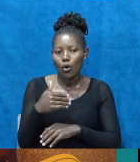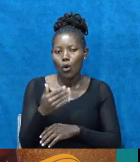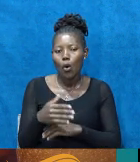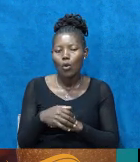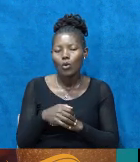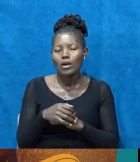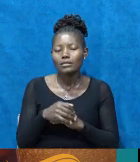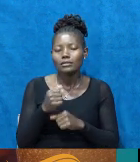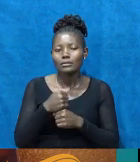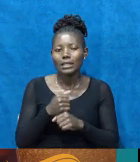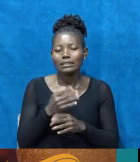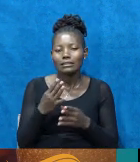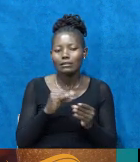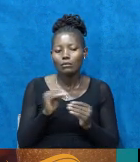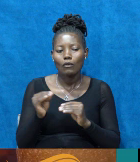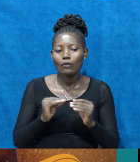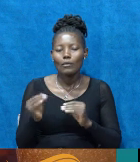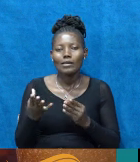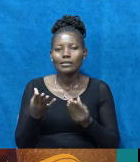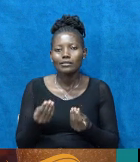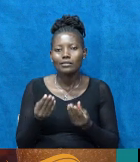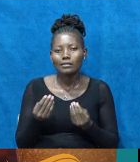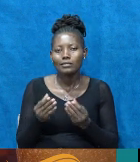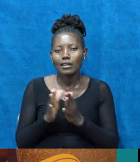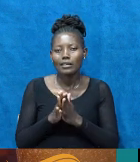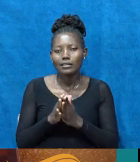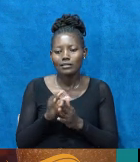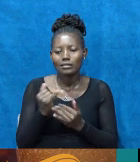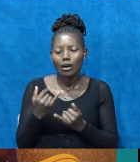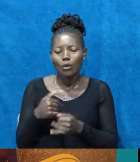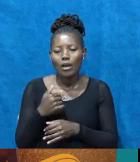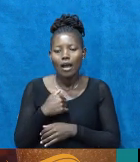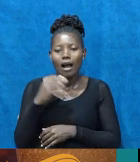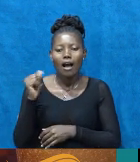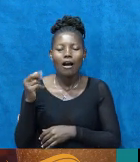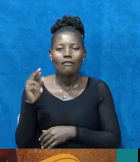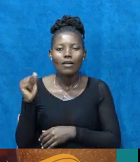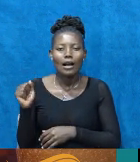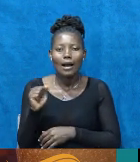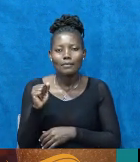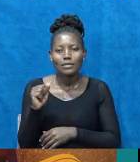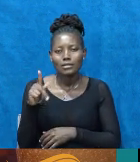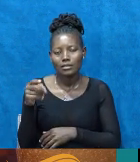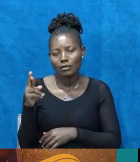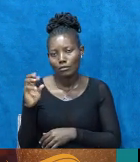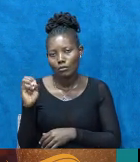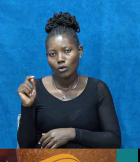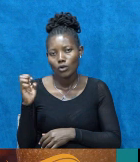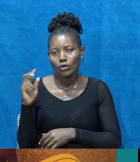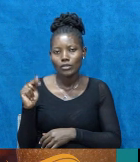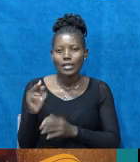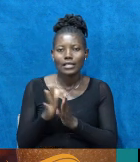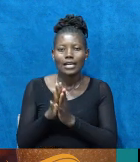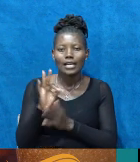bones, ligaments, and tendons lubricated, making movement easier, another part of the macronutrients. So we have the